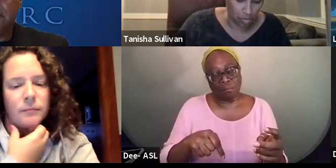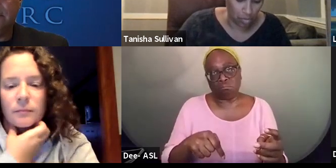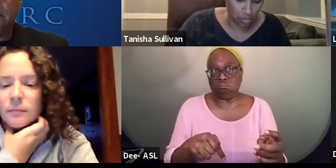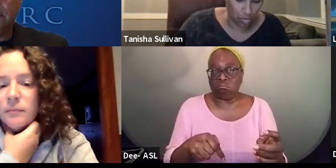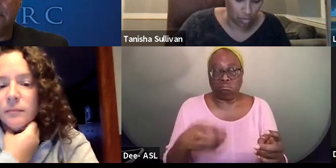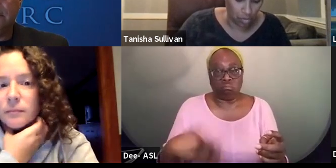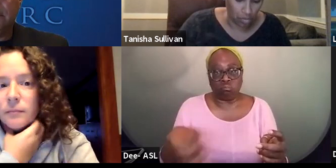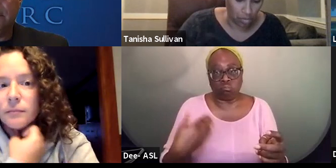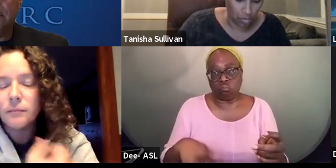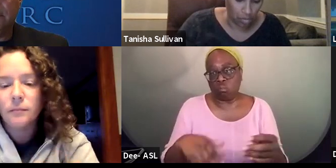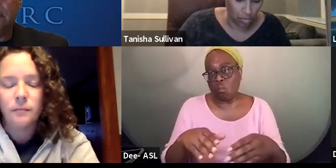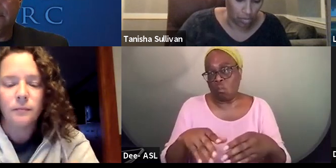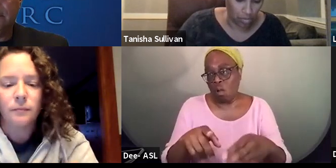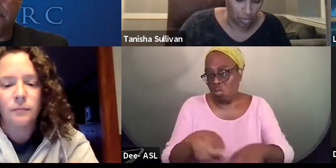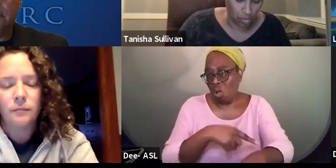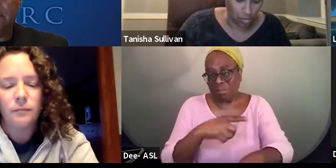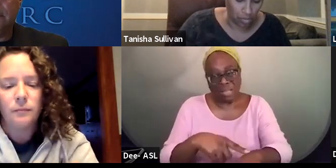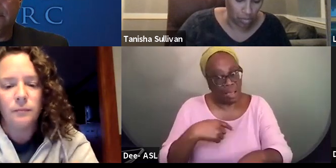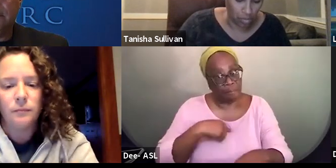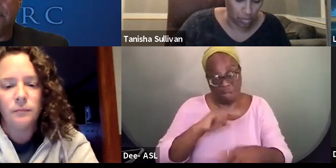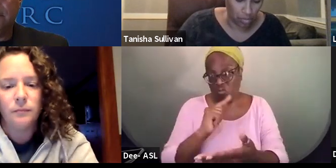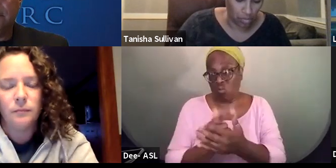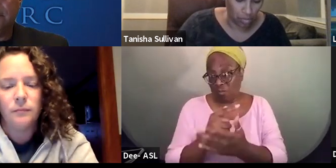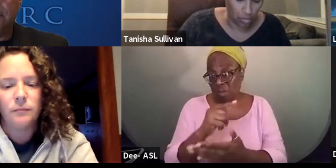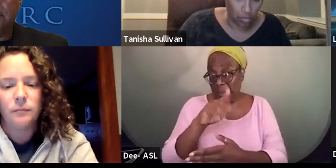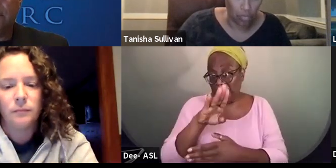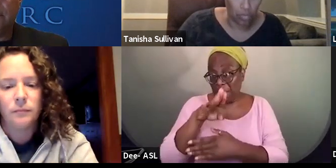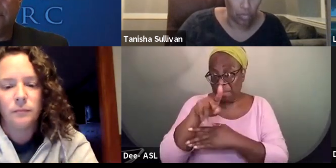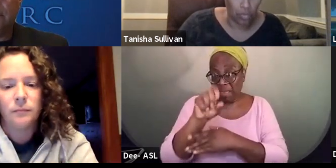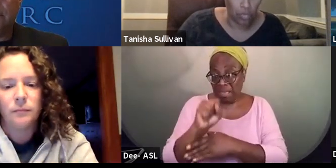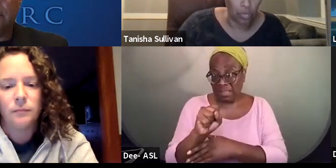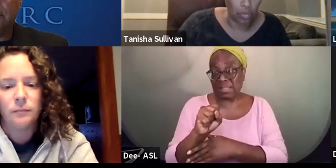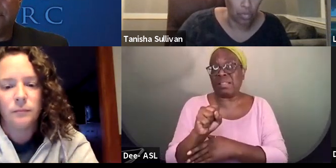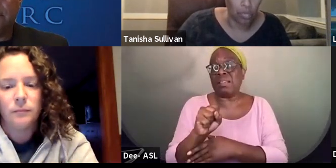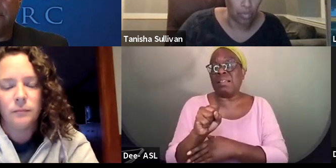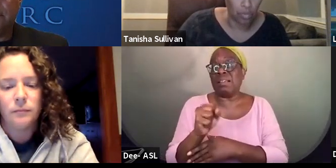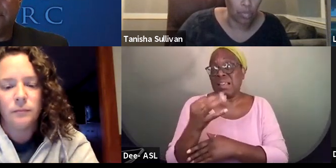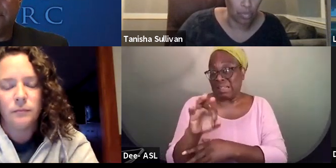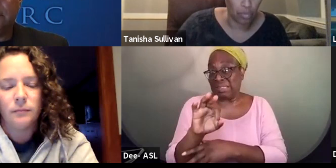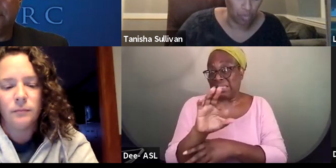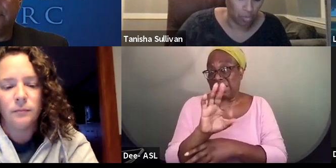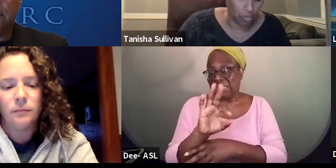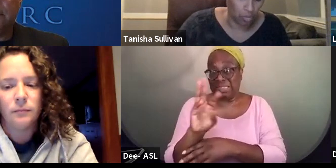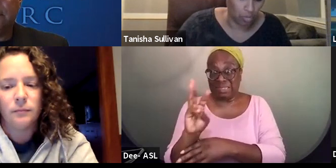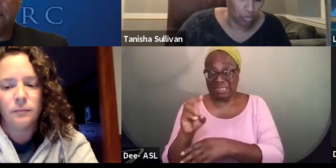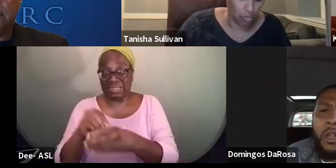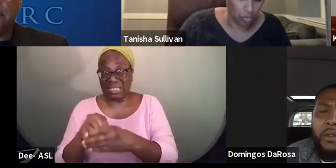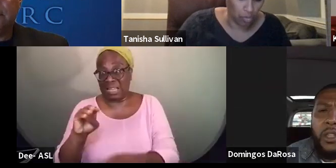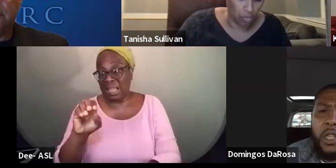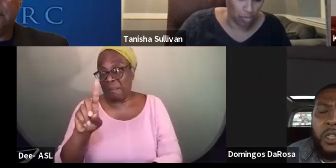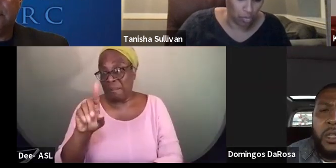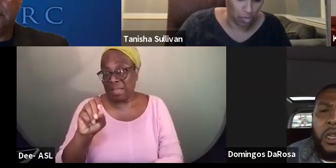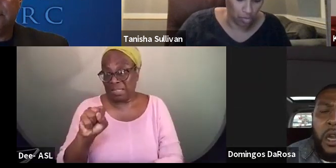for a long time. As a BPS grad, class of '96, Madison Park, this was an